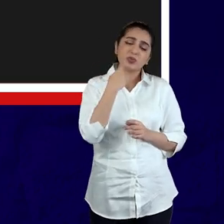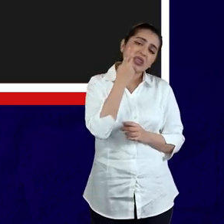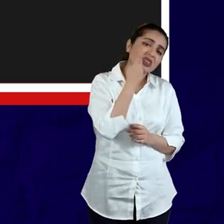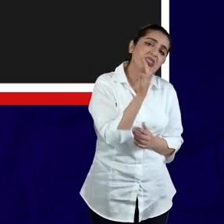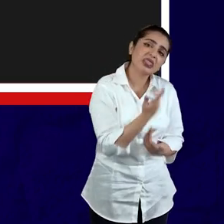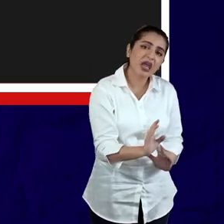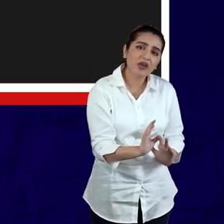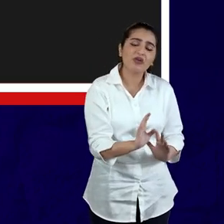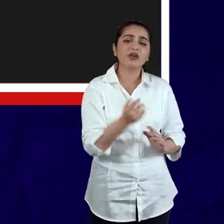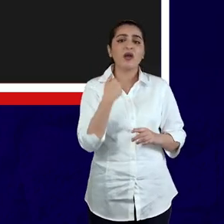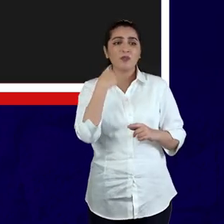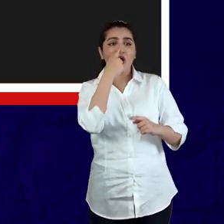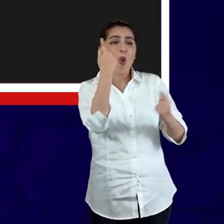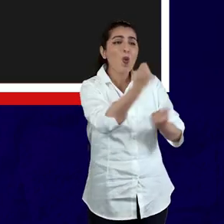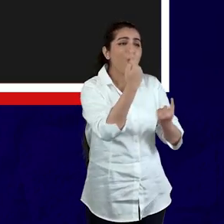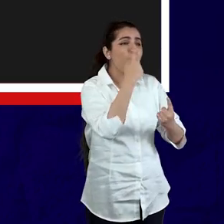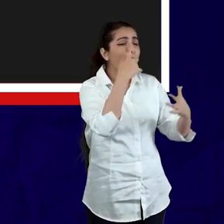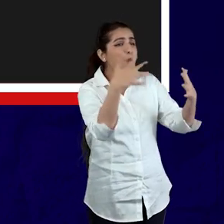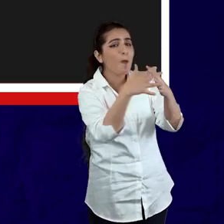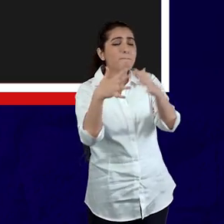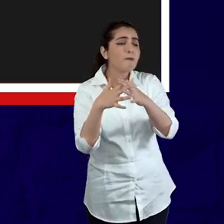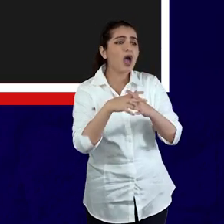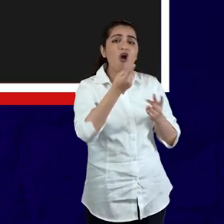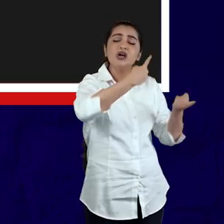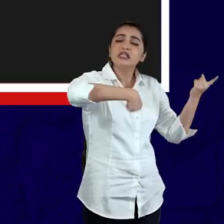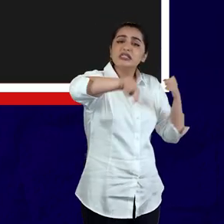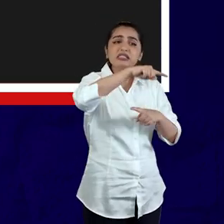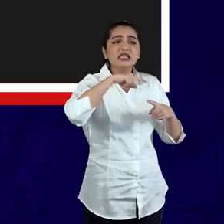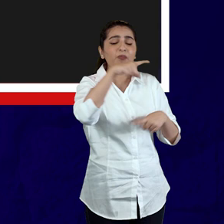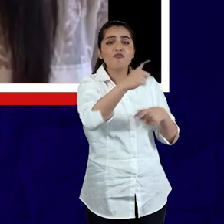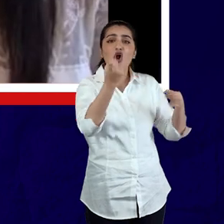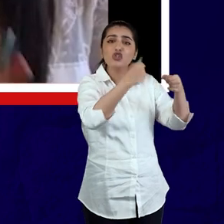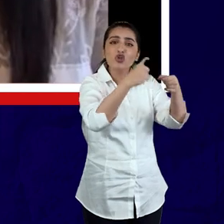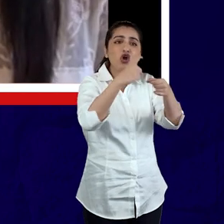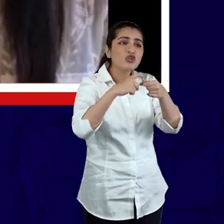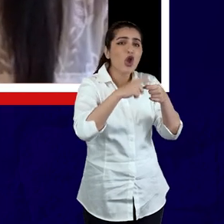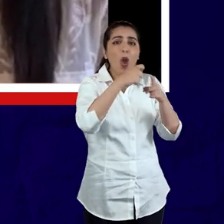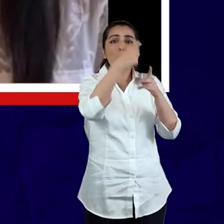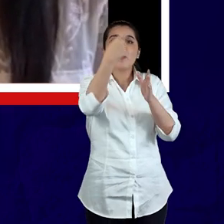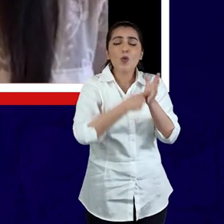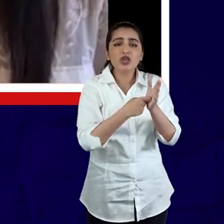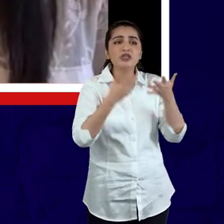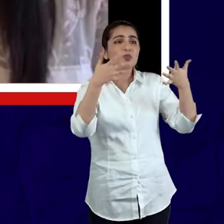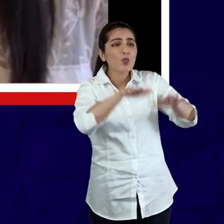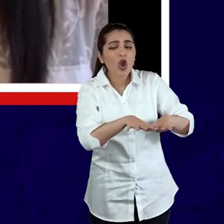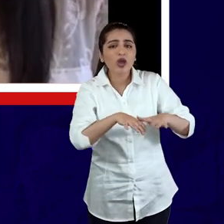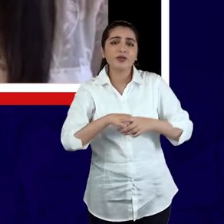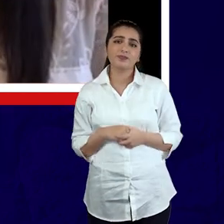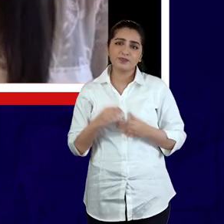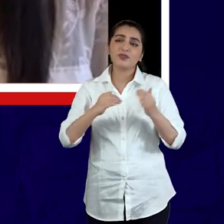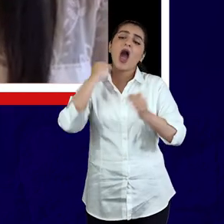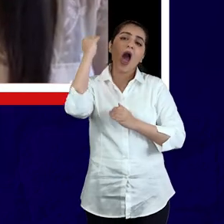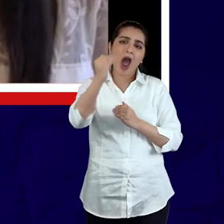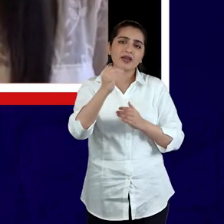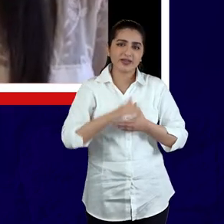as well. We've seen every single woman that has committed to that program, which we'll share more about